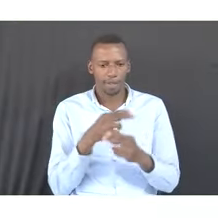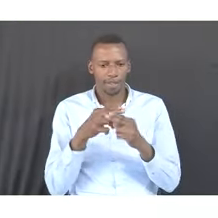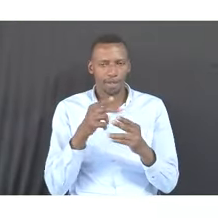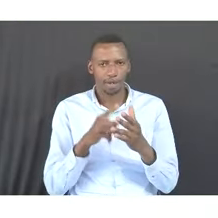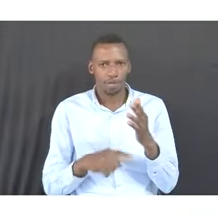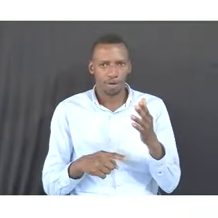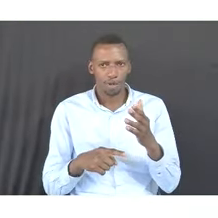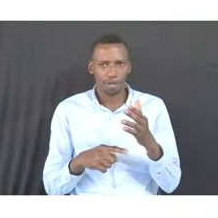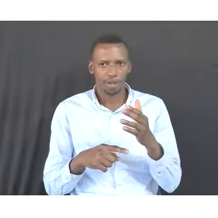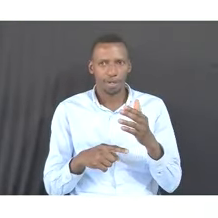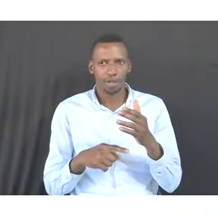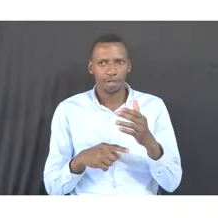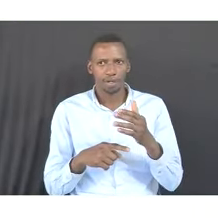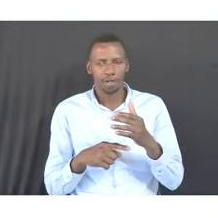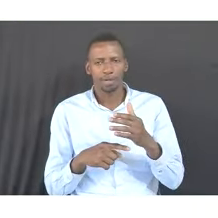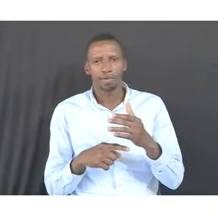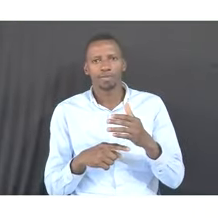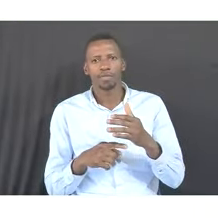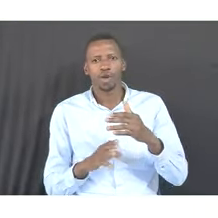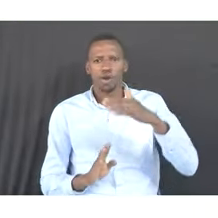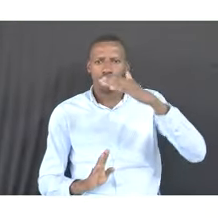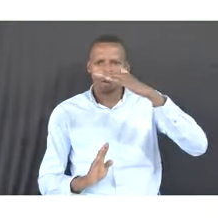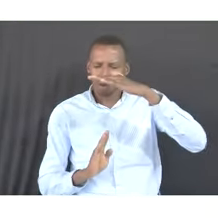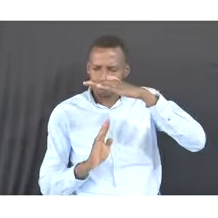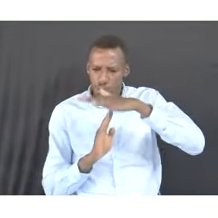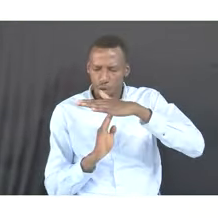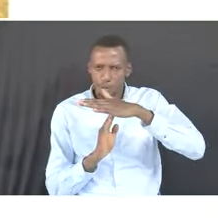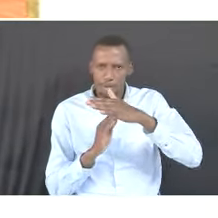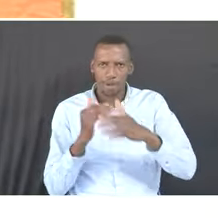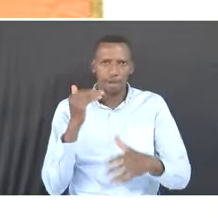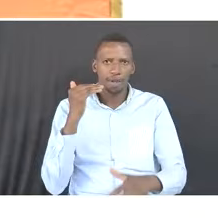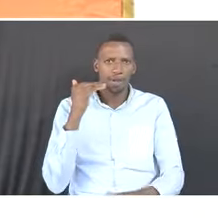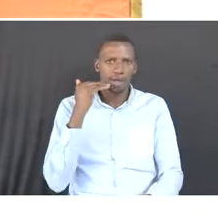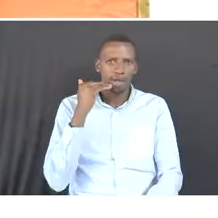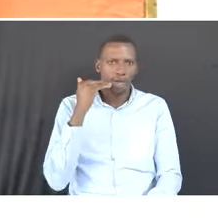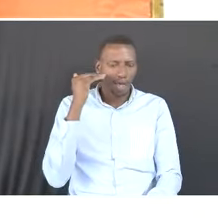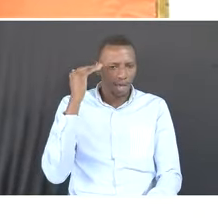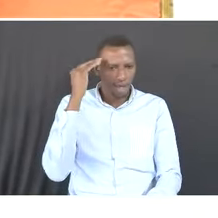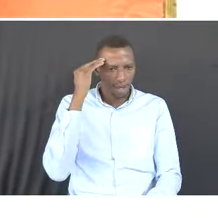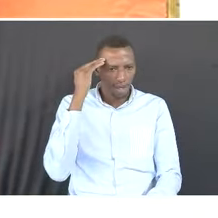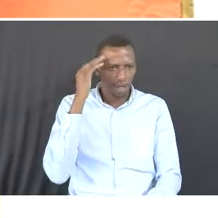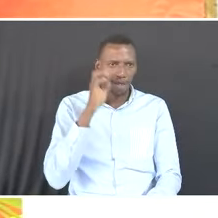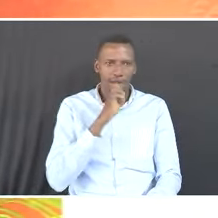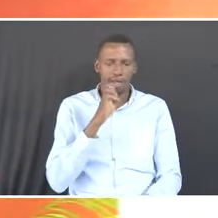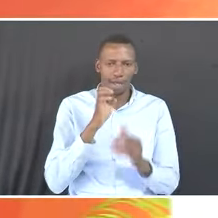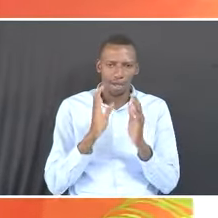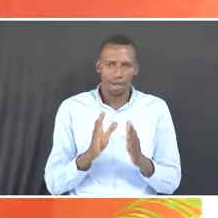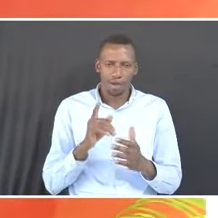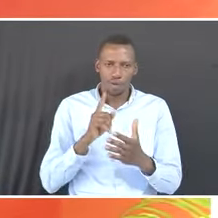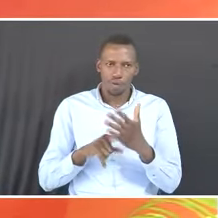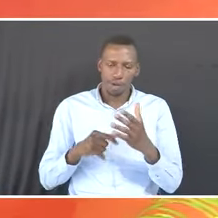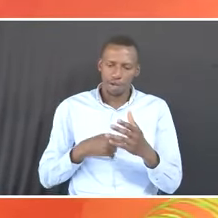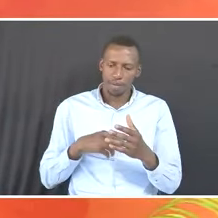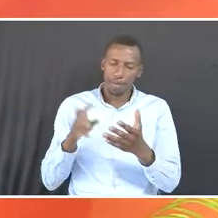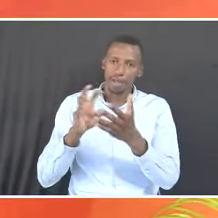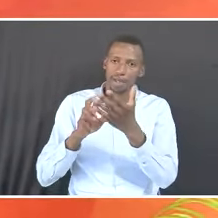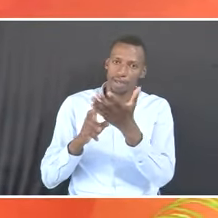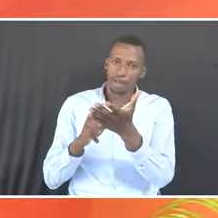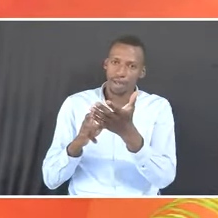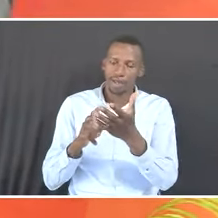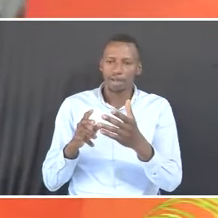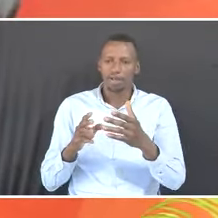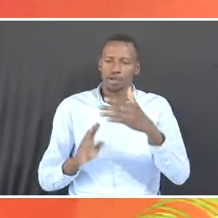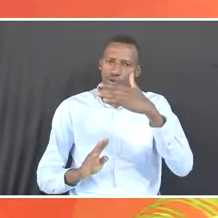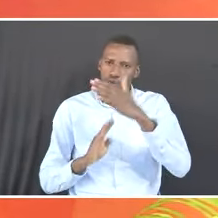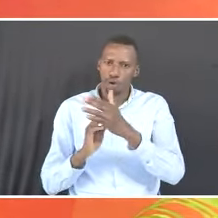chief head elder. What I read in the Bible is chief of sinners. I have not read that